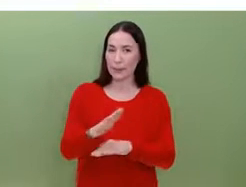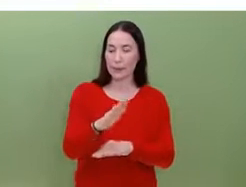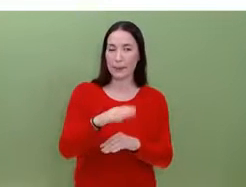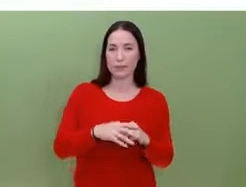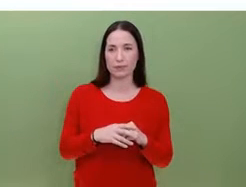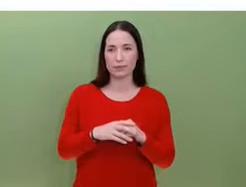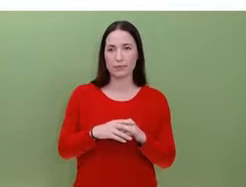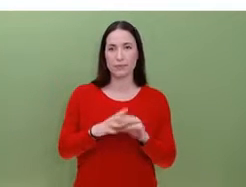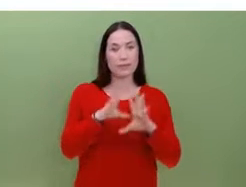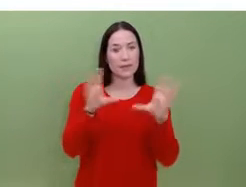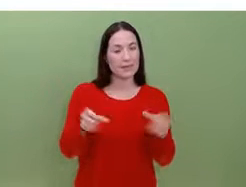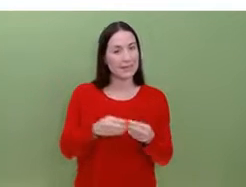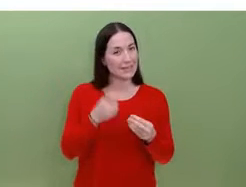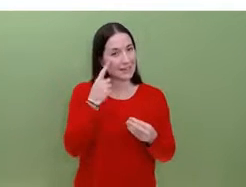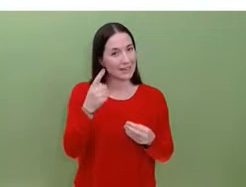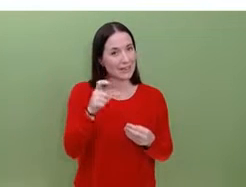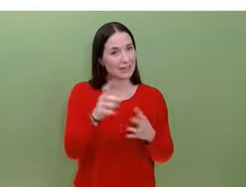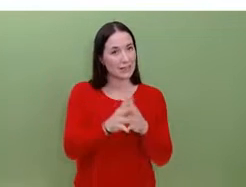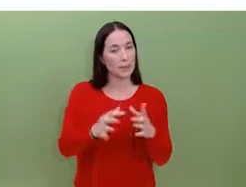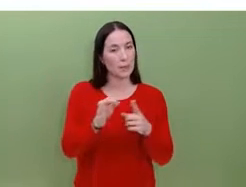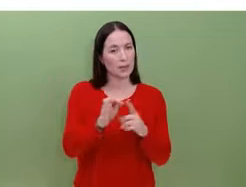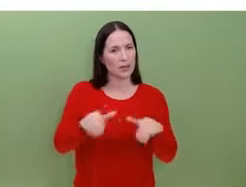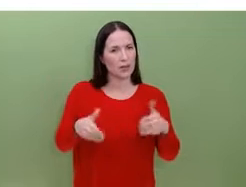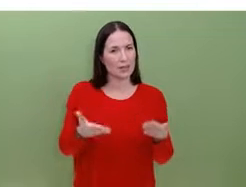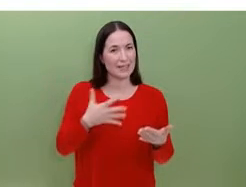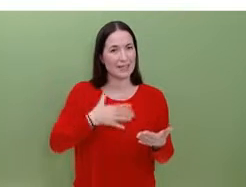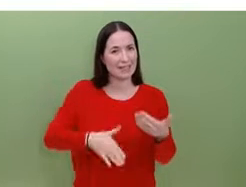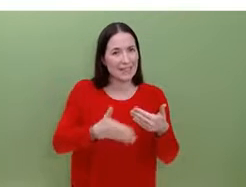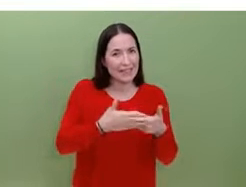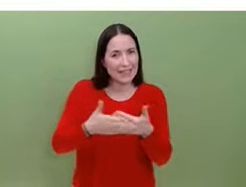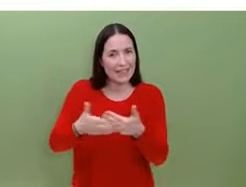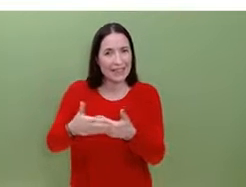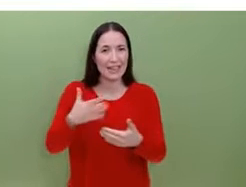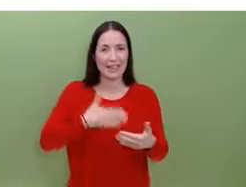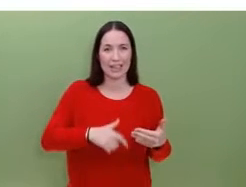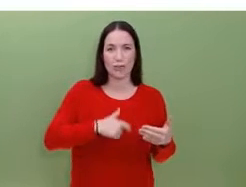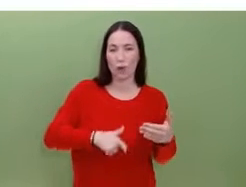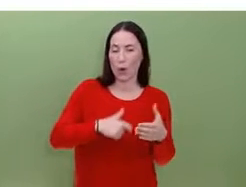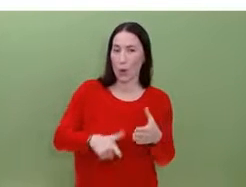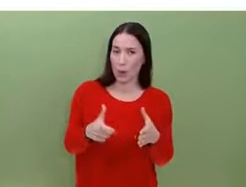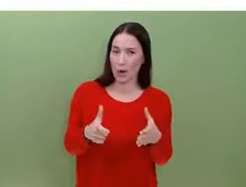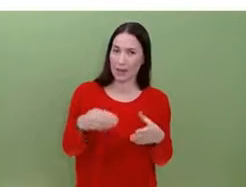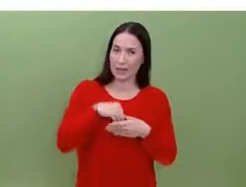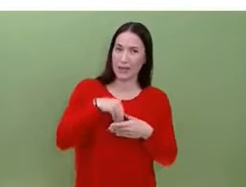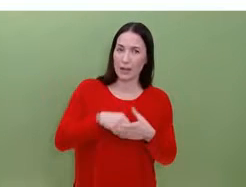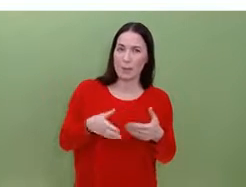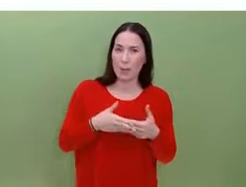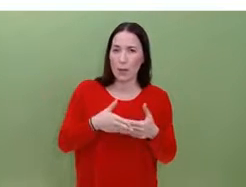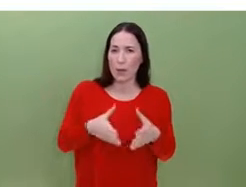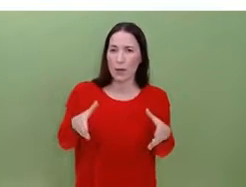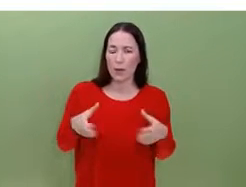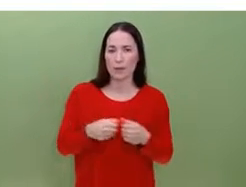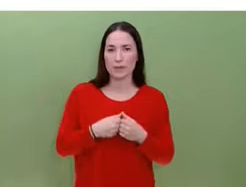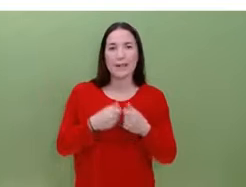need for our CWP services and expansion of the role. We also separated the data into